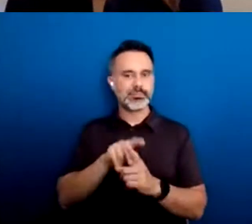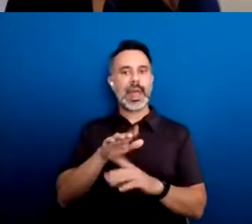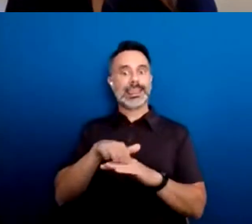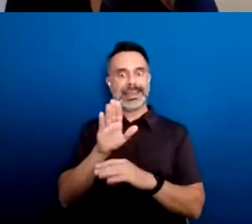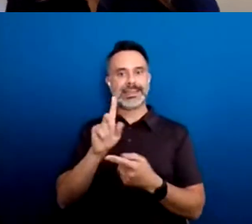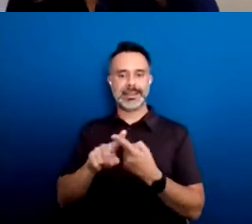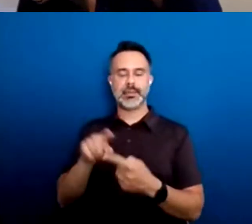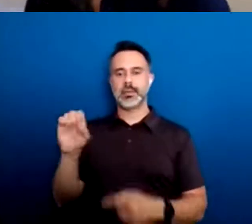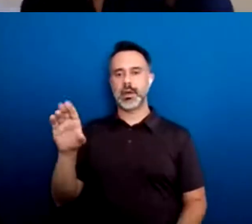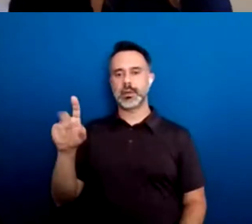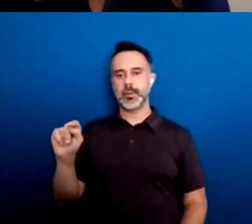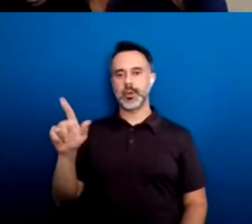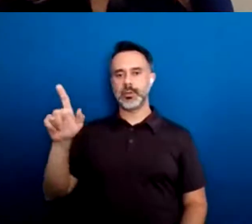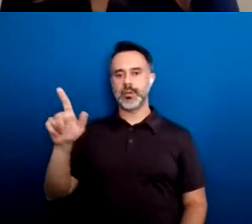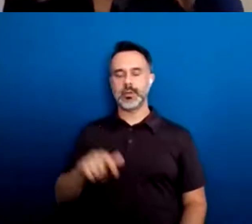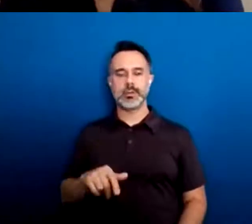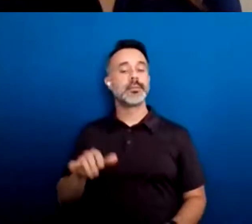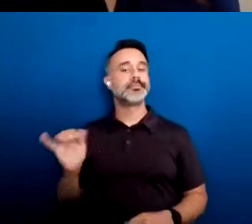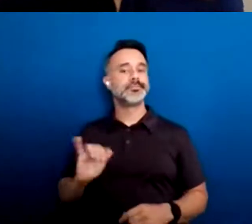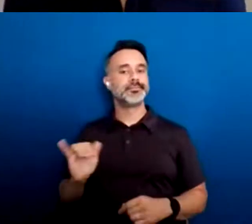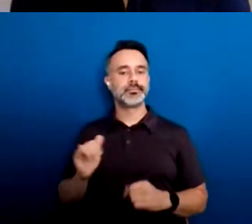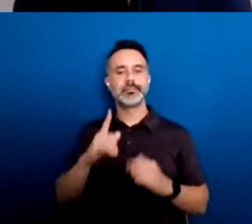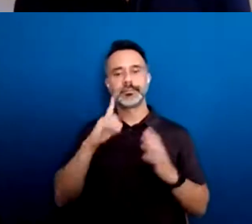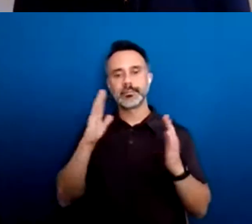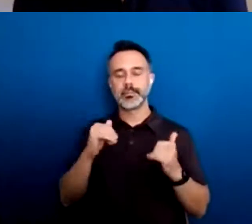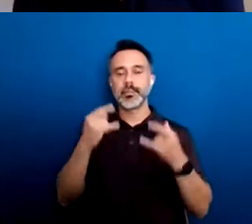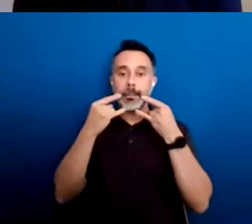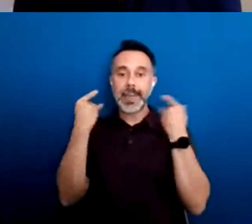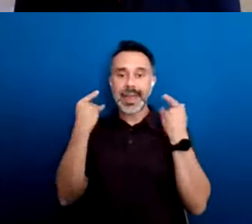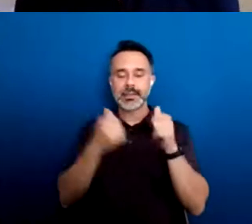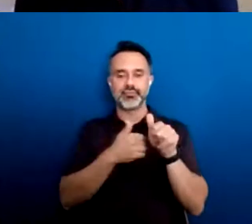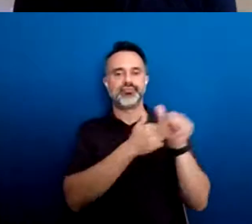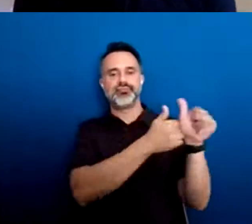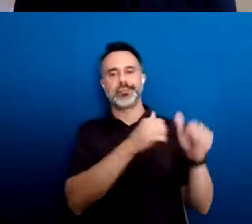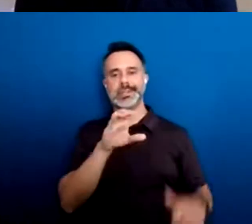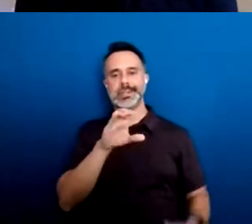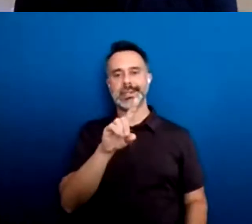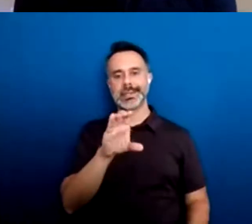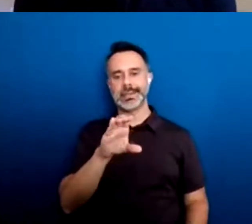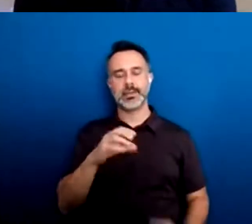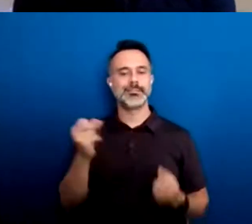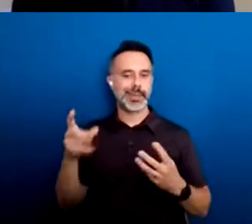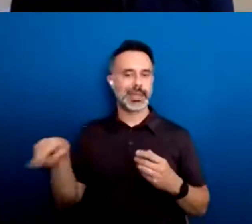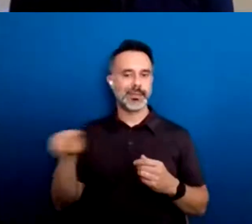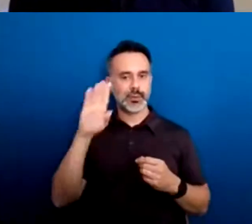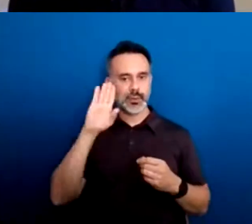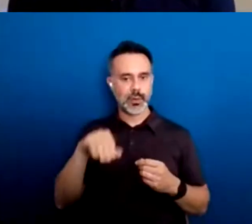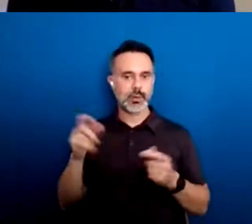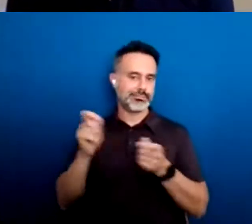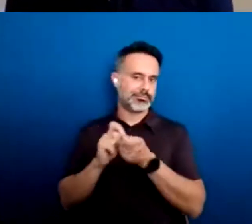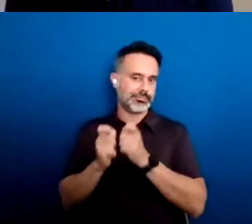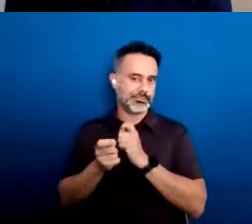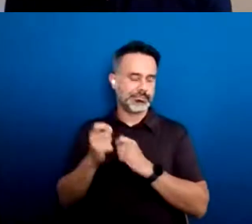we also expect the state to update their masking guidance to align with CDC guidance. As I'm sure many are aware, the CDC made some changes